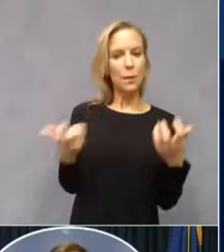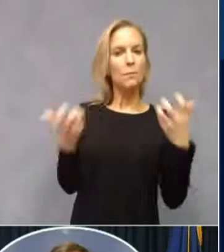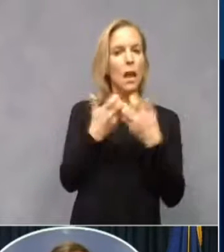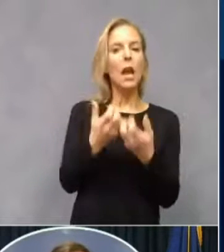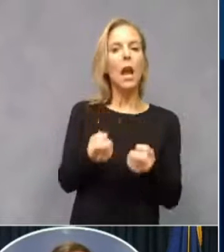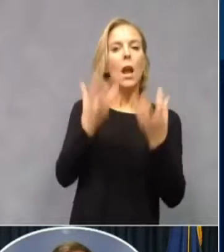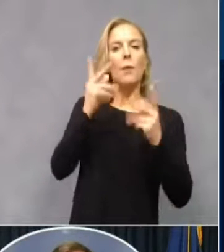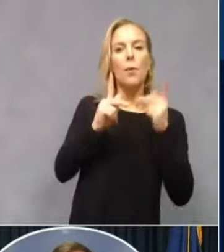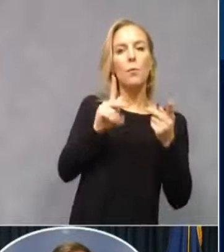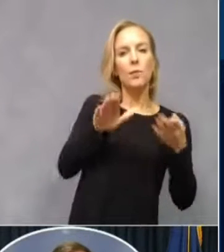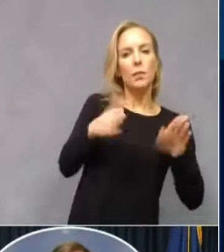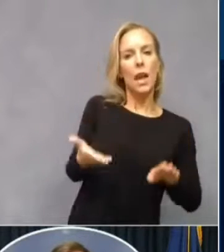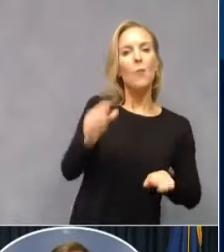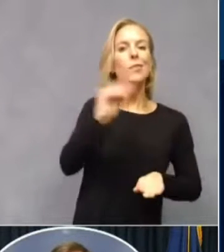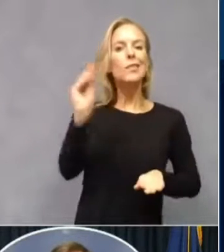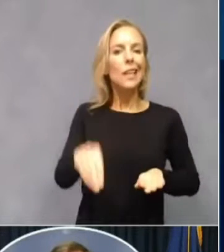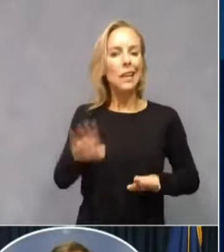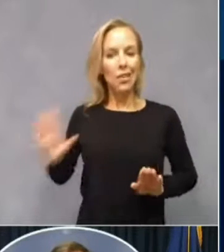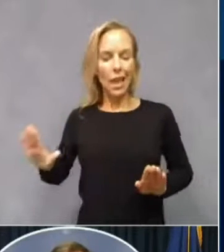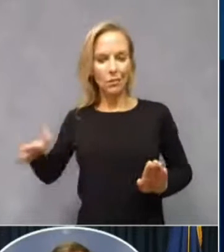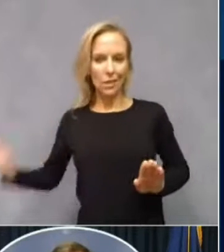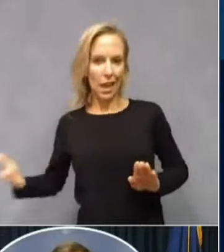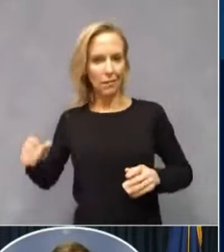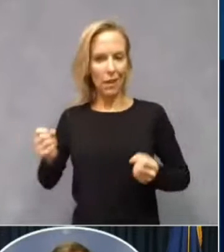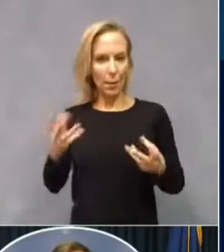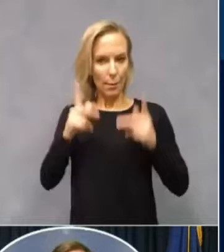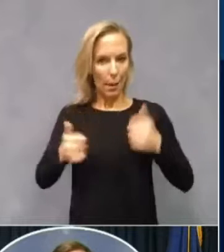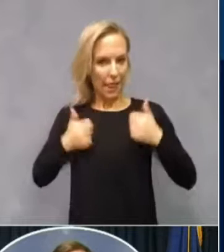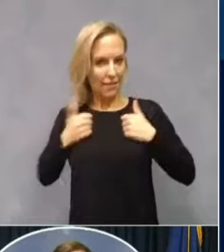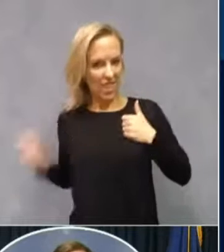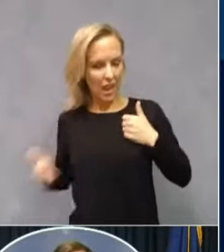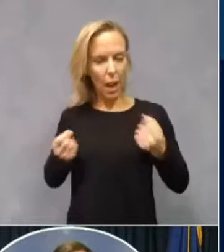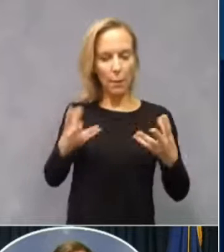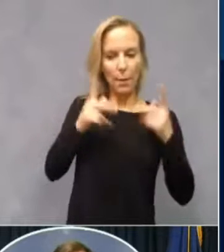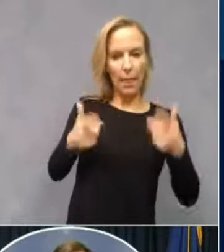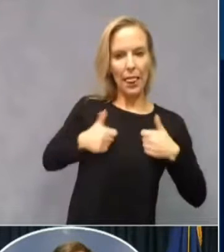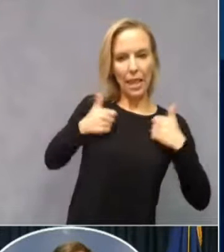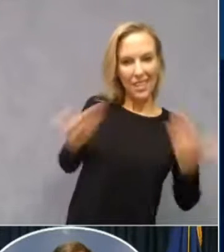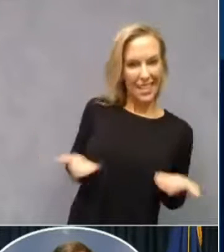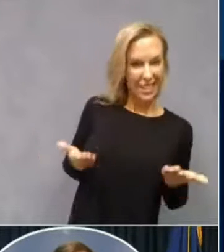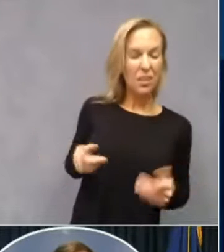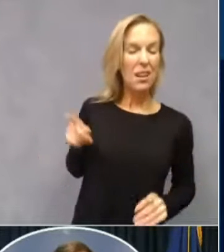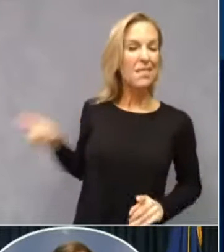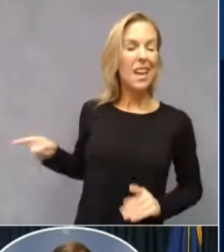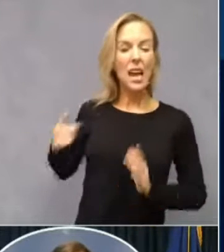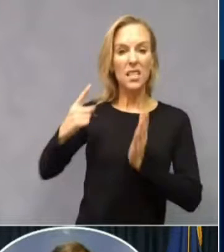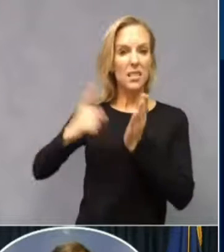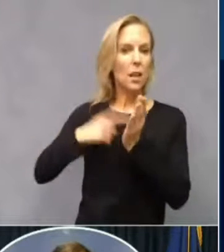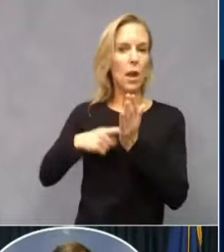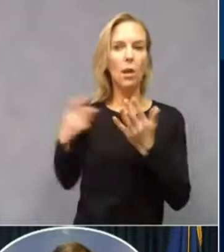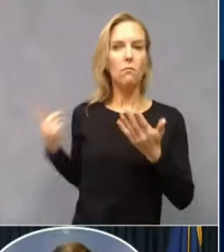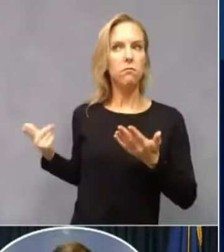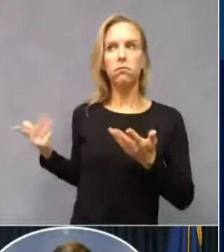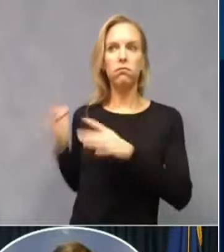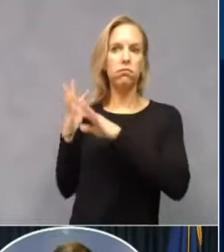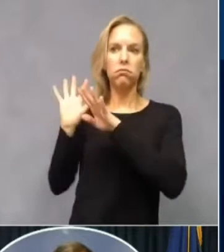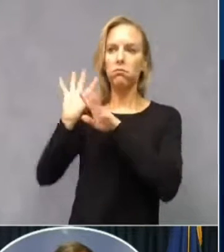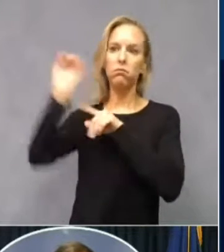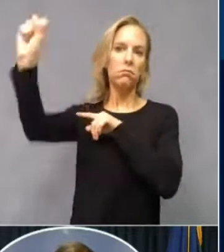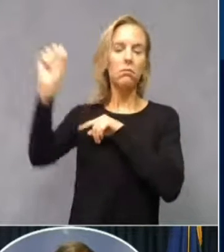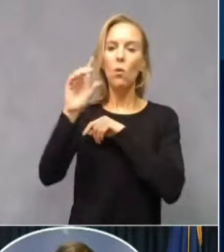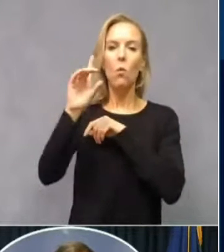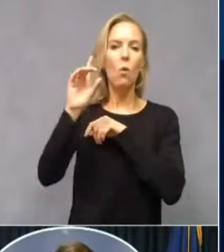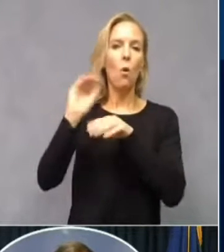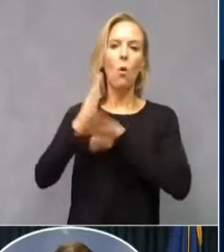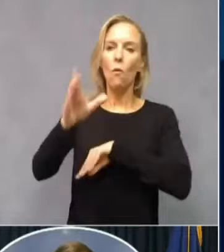were reporting 10, 11,000 cases a day, sometimes hundreds of deaths per day. And